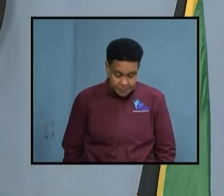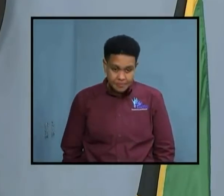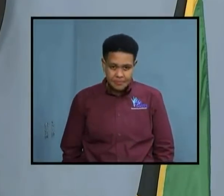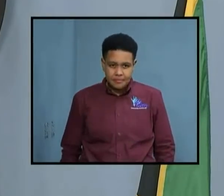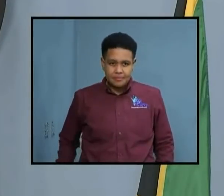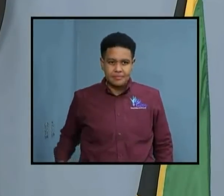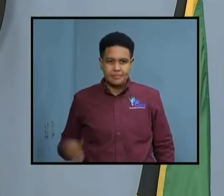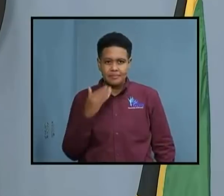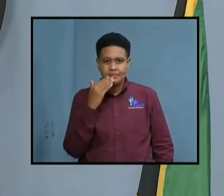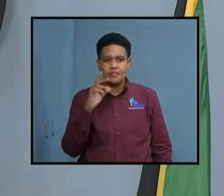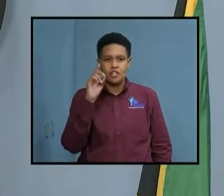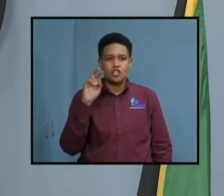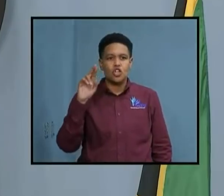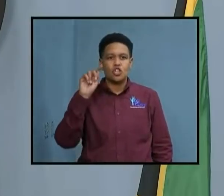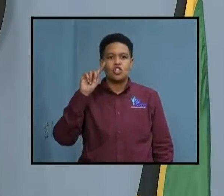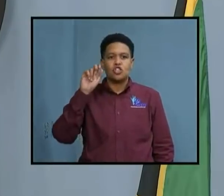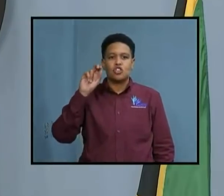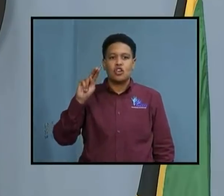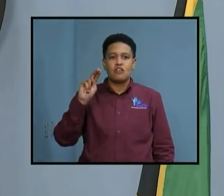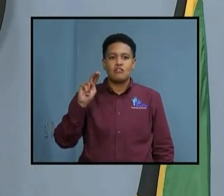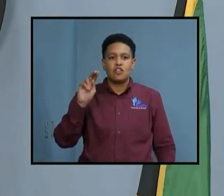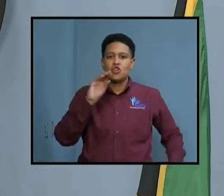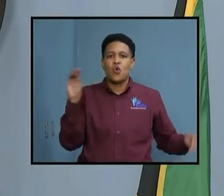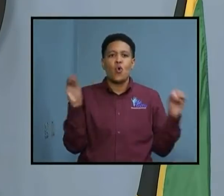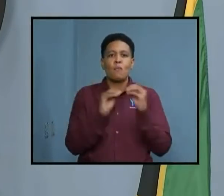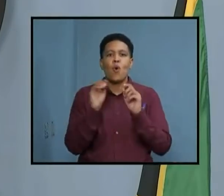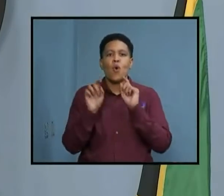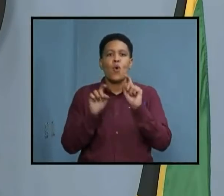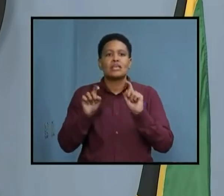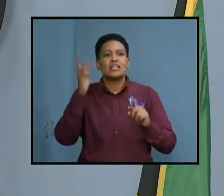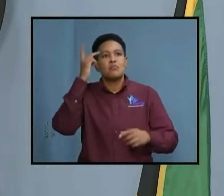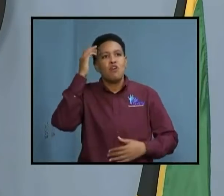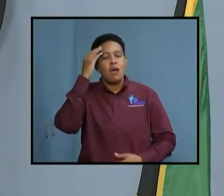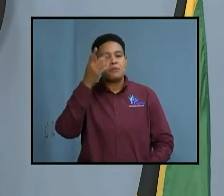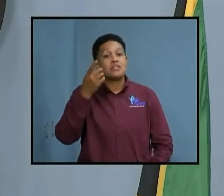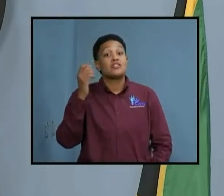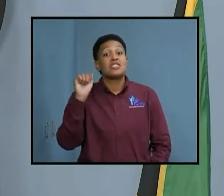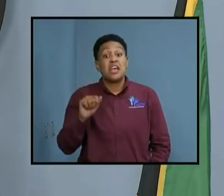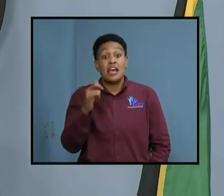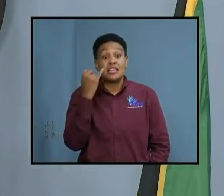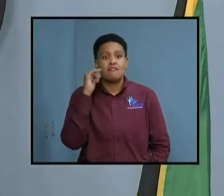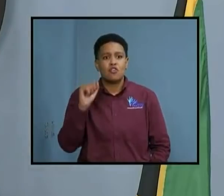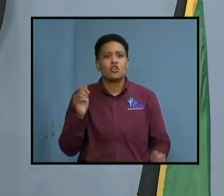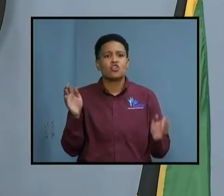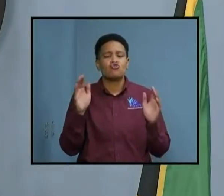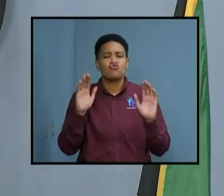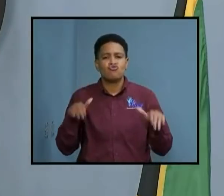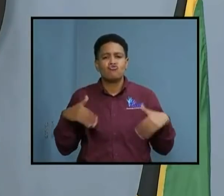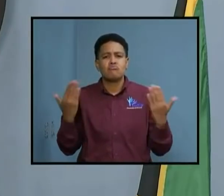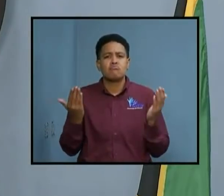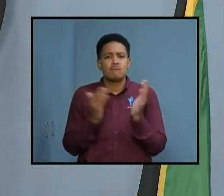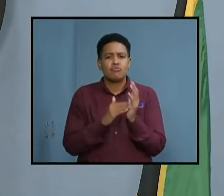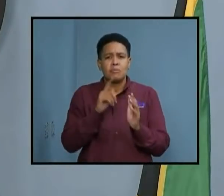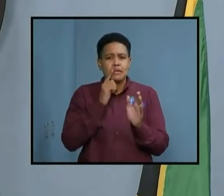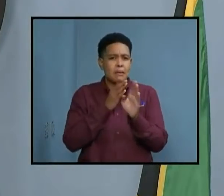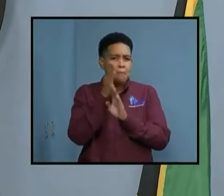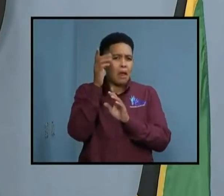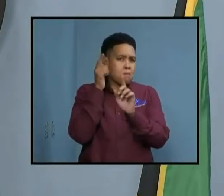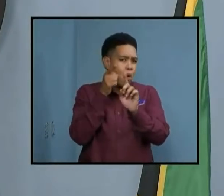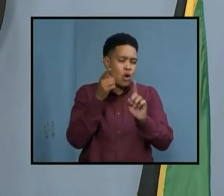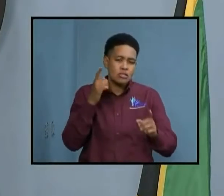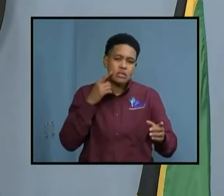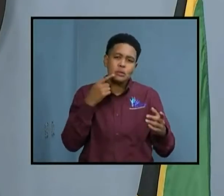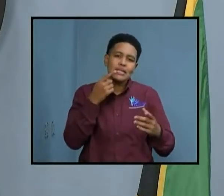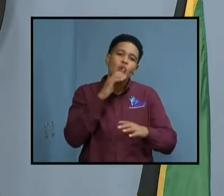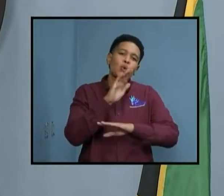Thank you so much, Dr. Tufton. Sir, there are no further questions, Prime Minister. And so if you could just recap those main points, and then we can say